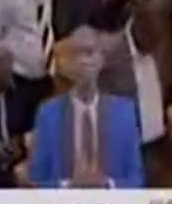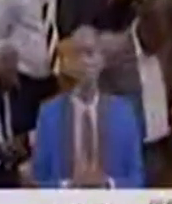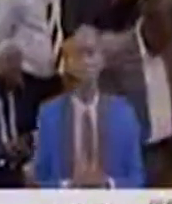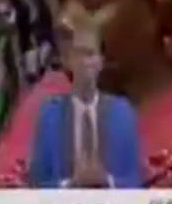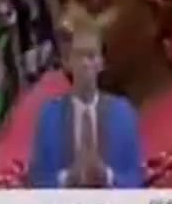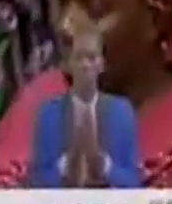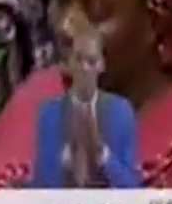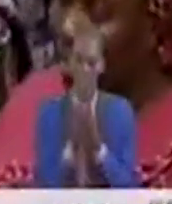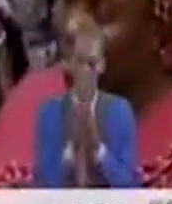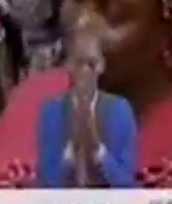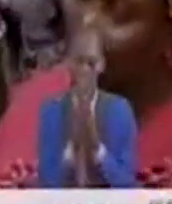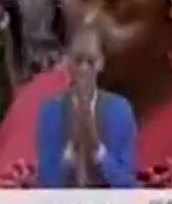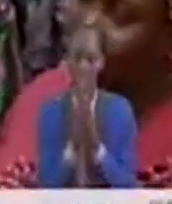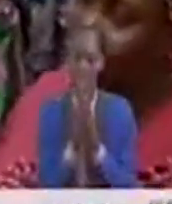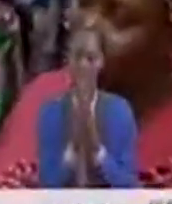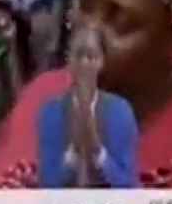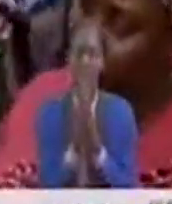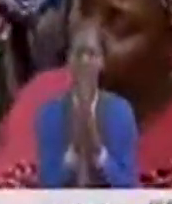Tell the Lord.